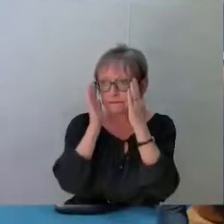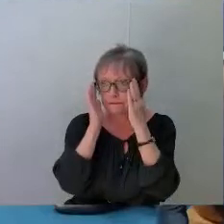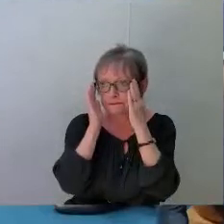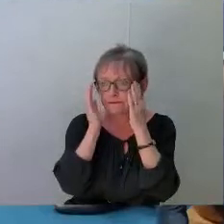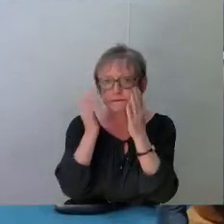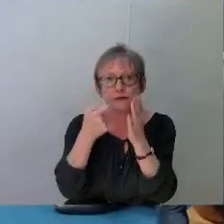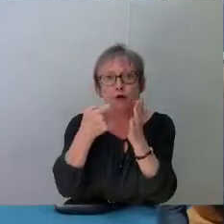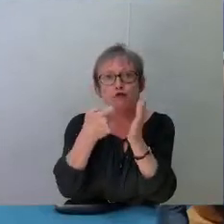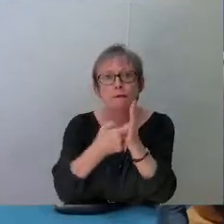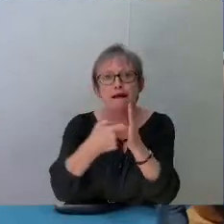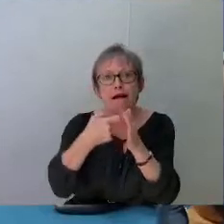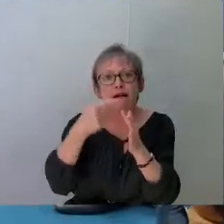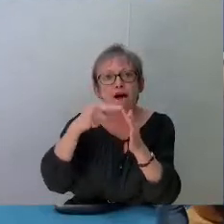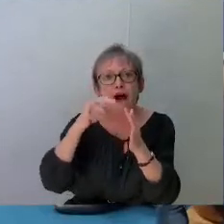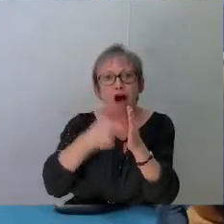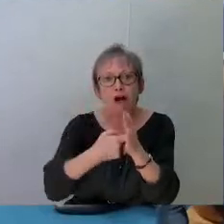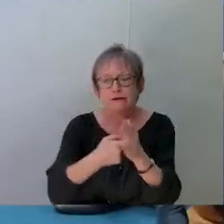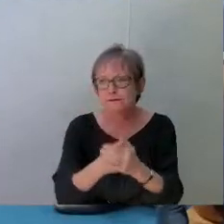Rebecca Kerr.